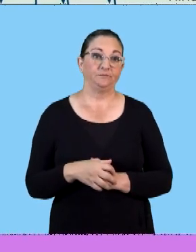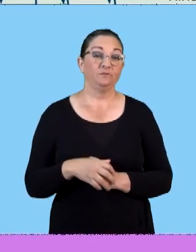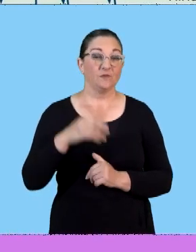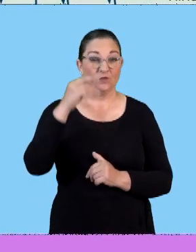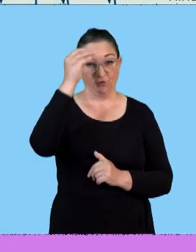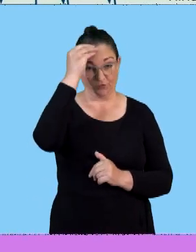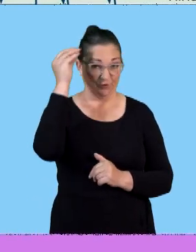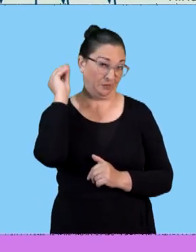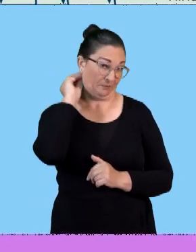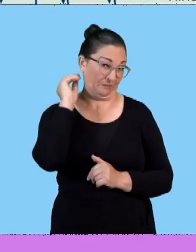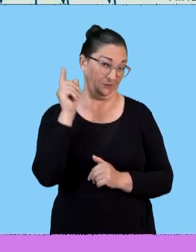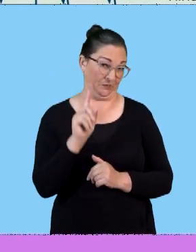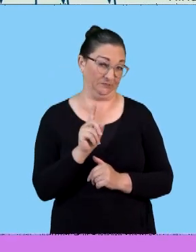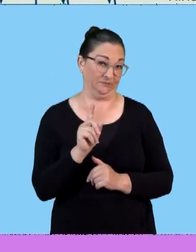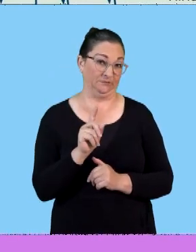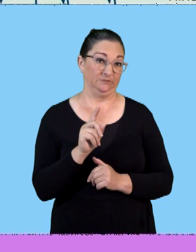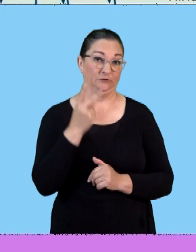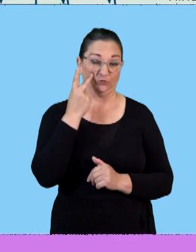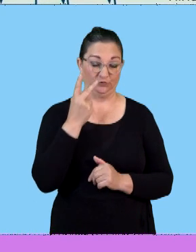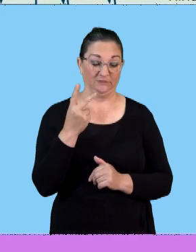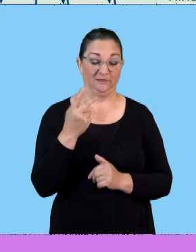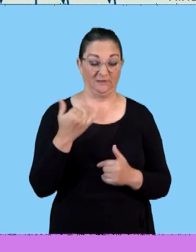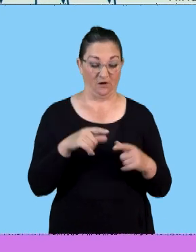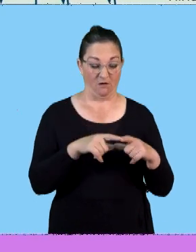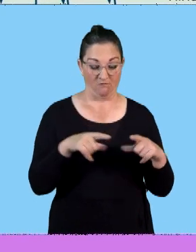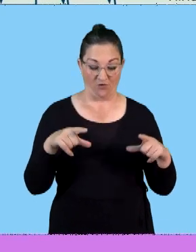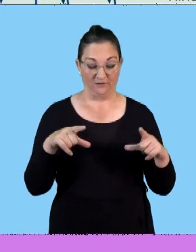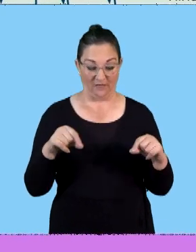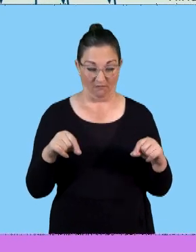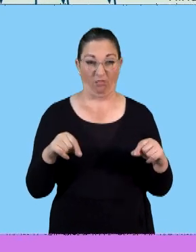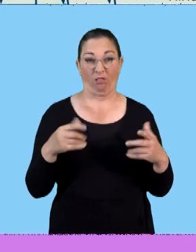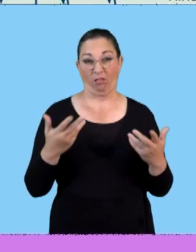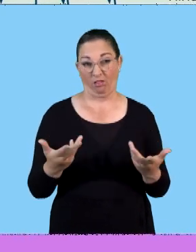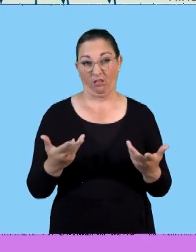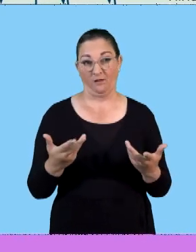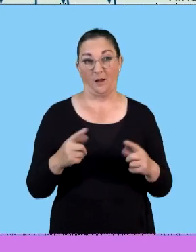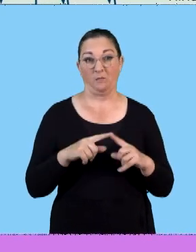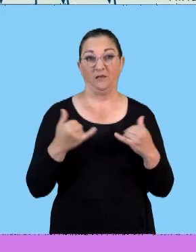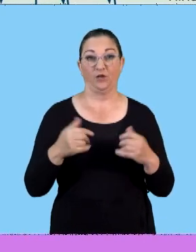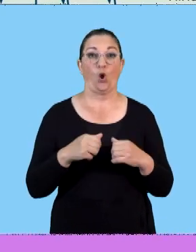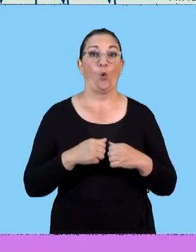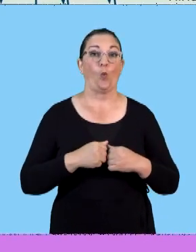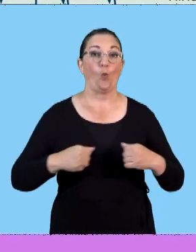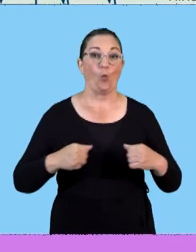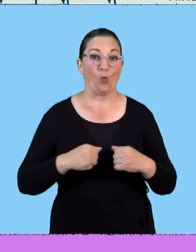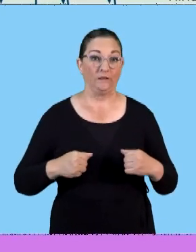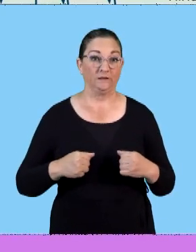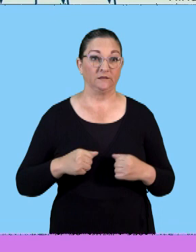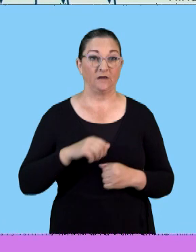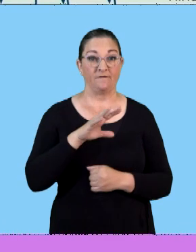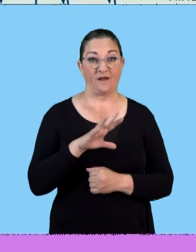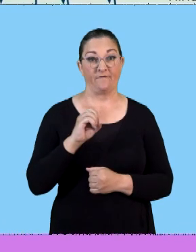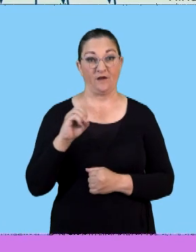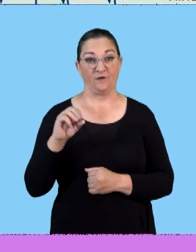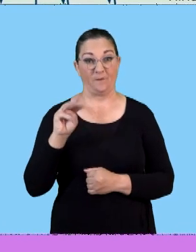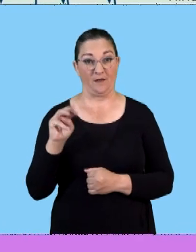use, remember this is, if I look at the dimension, it's a rectangle, right? So, looking at the width, right, that will give